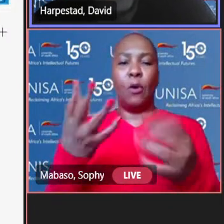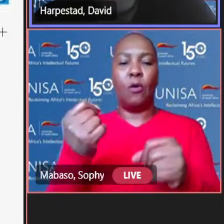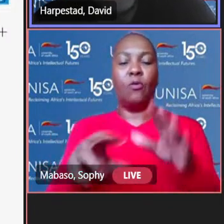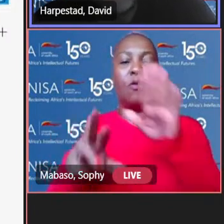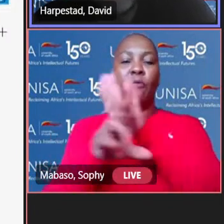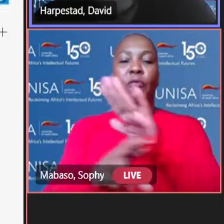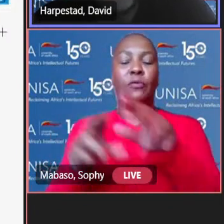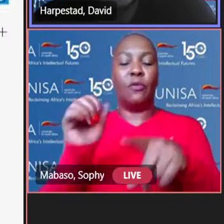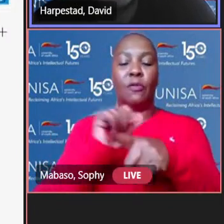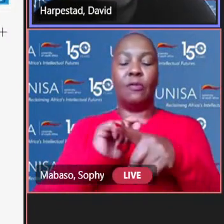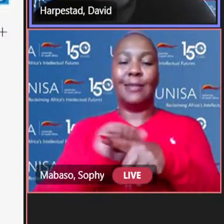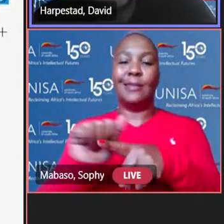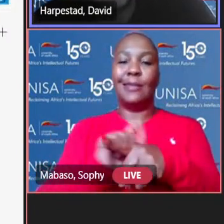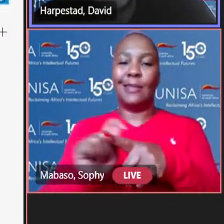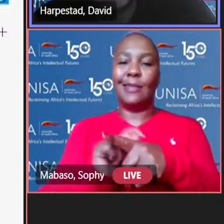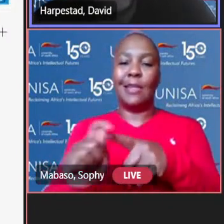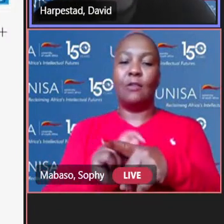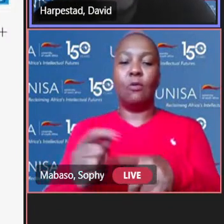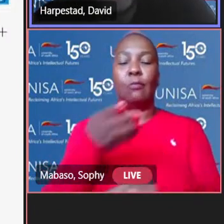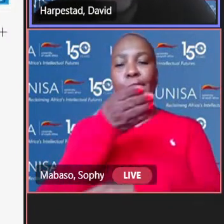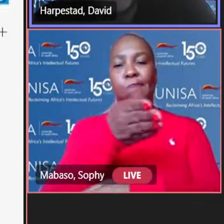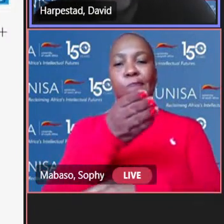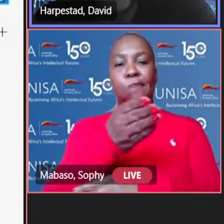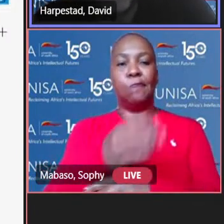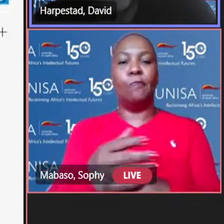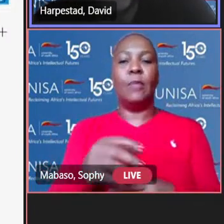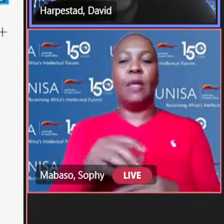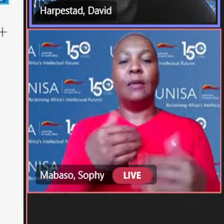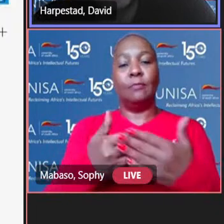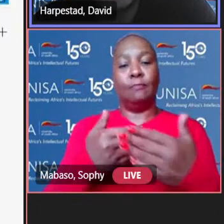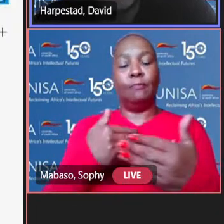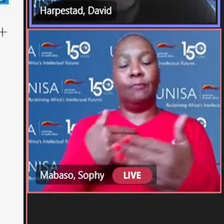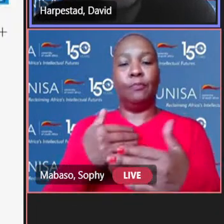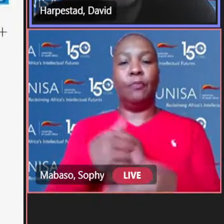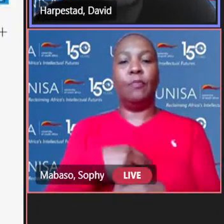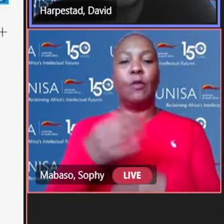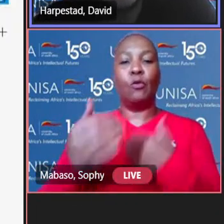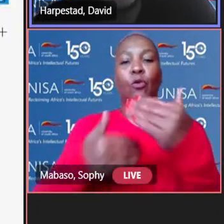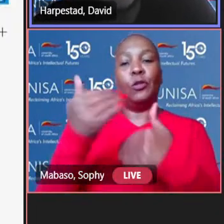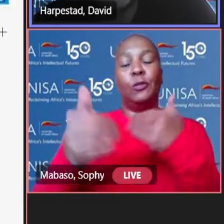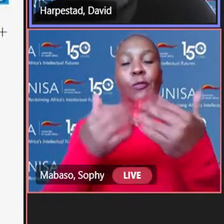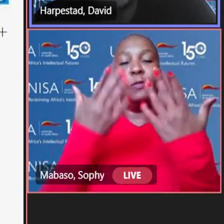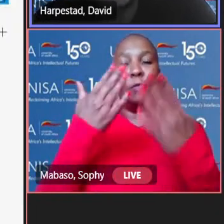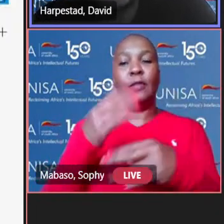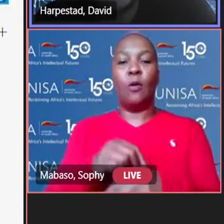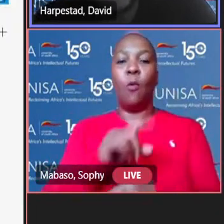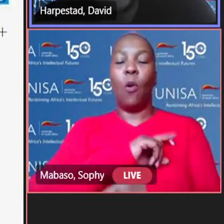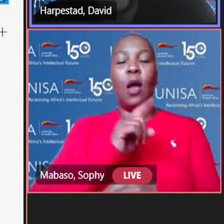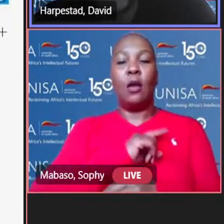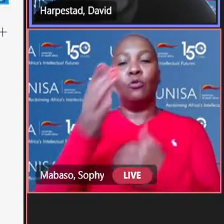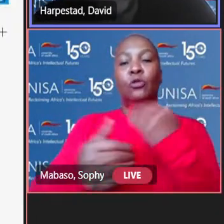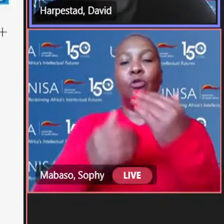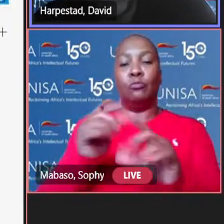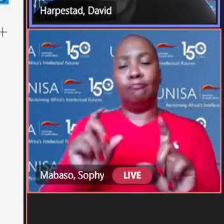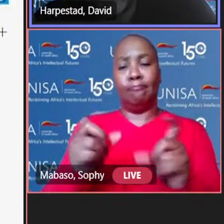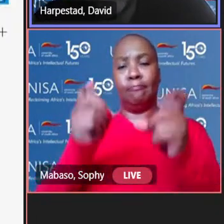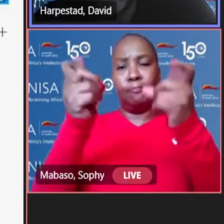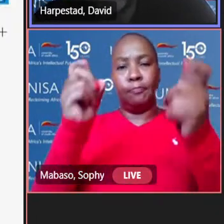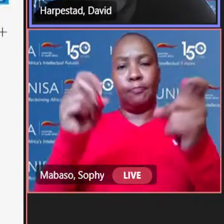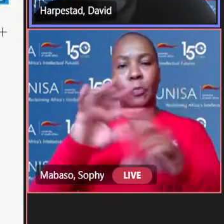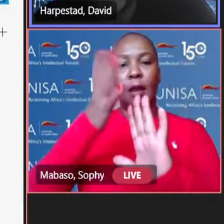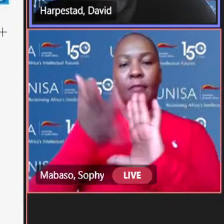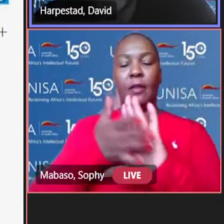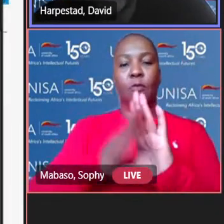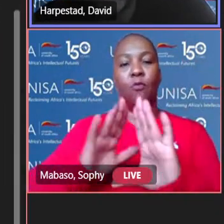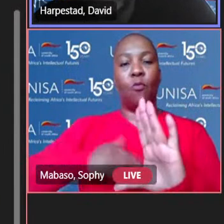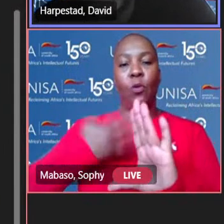please hit it early, get into those training sessions so that you are totally up to speed with everything that you need to do and get